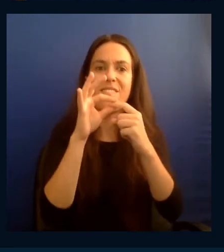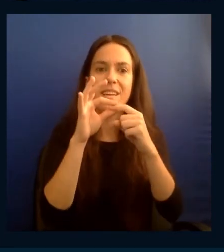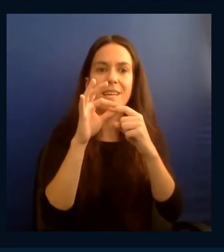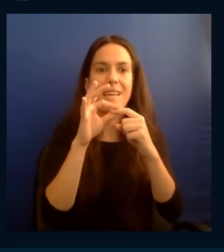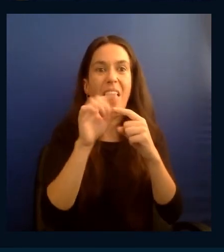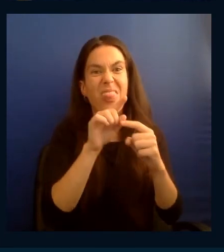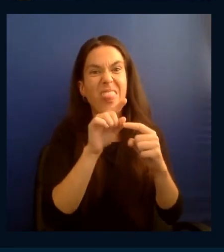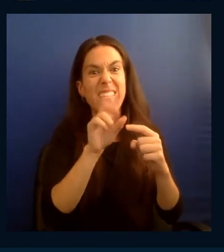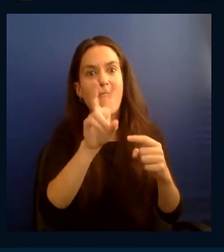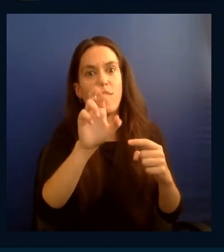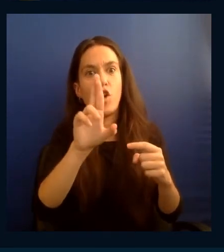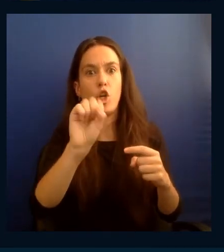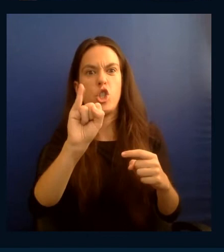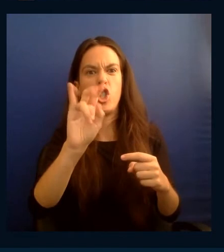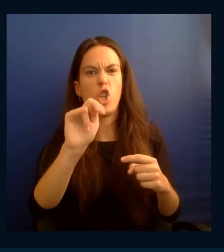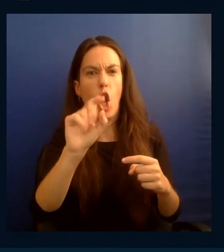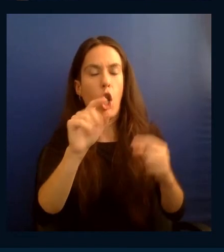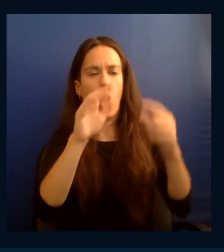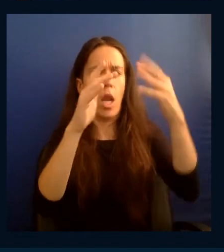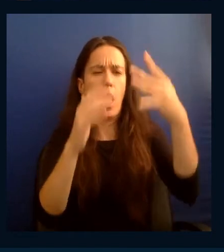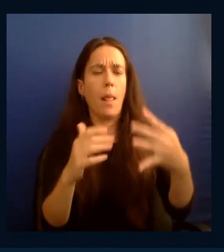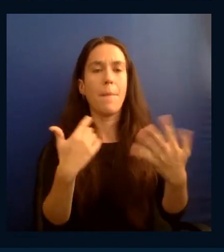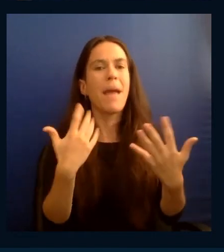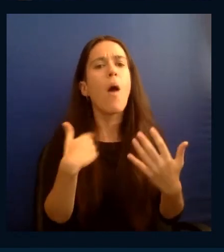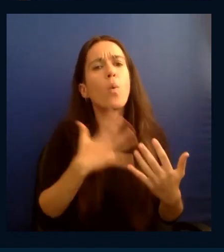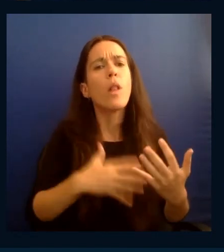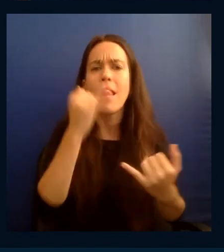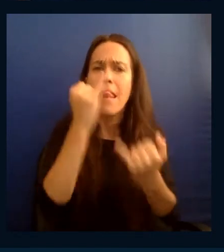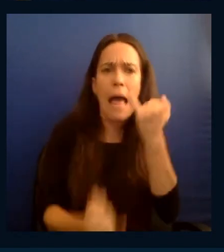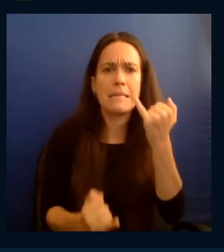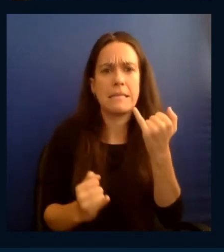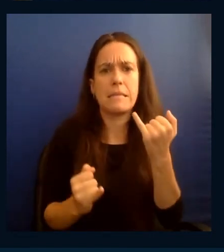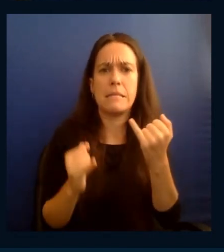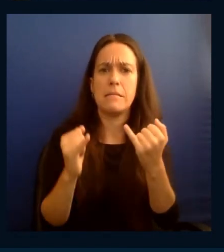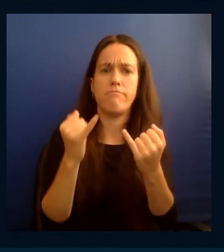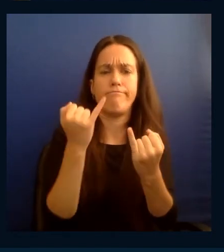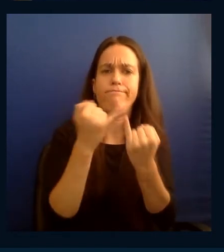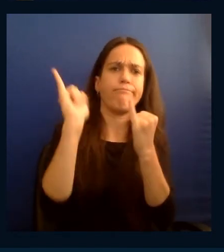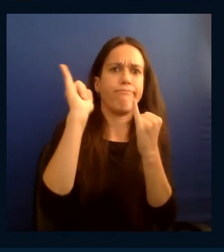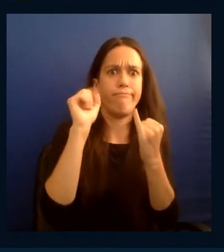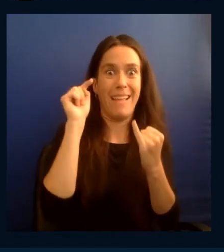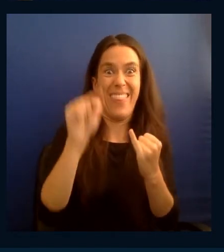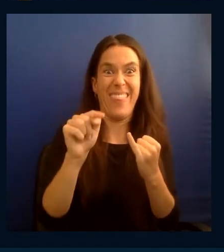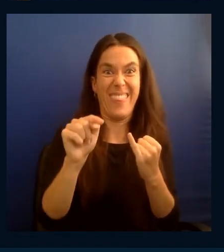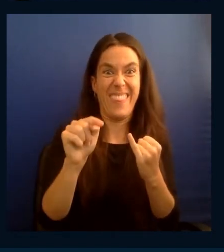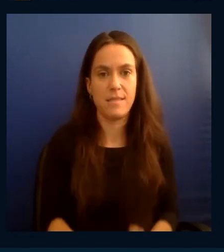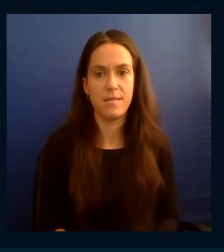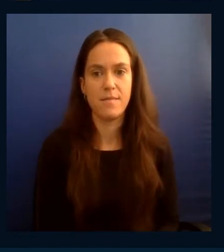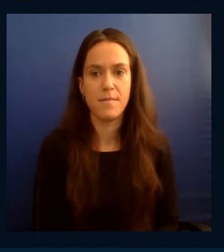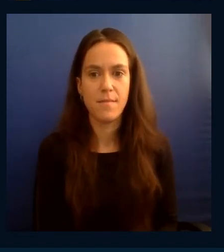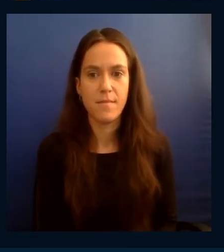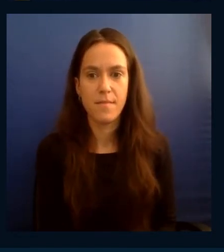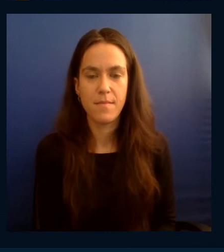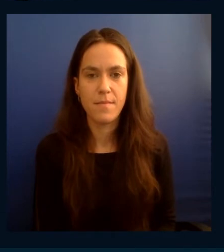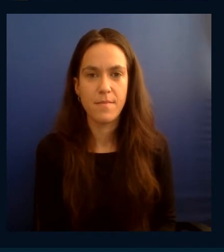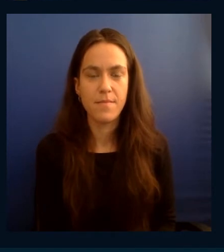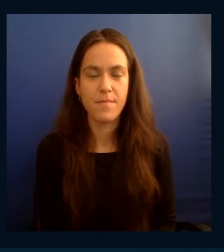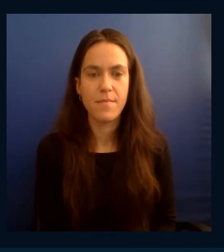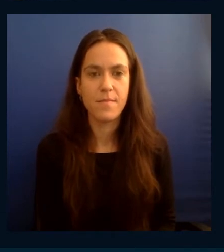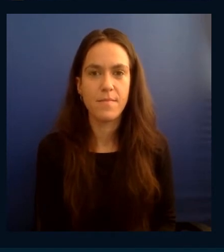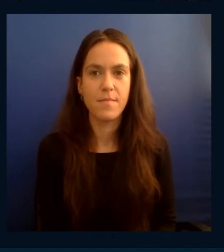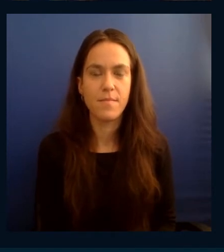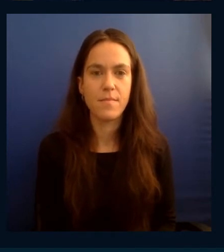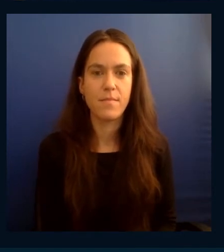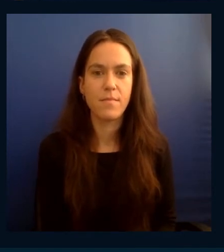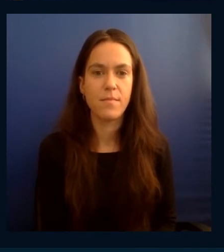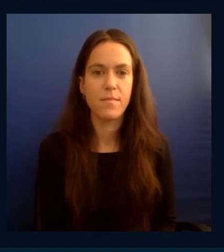time of that creation. But I want to go my latest build. And I'm going to hit add. So that artifact's going to go in. Now, I